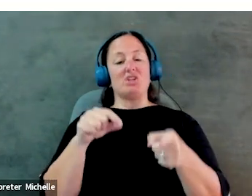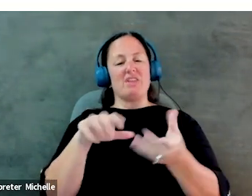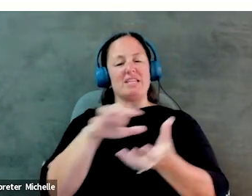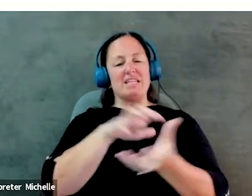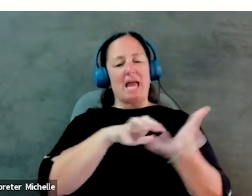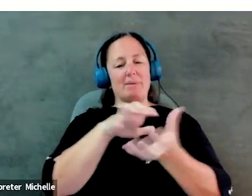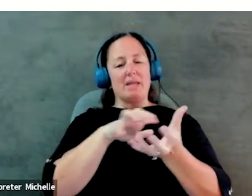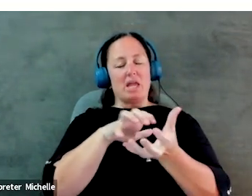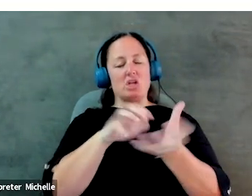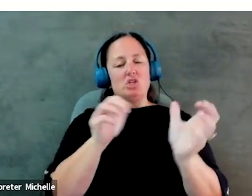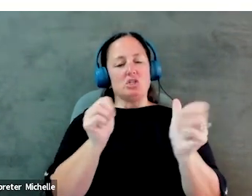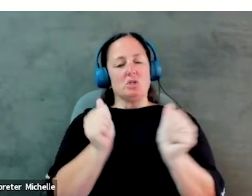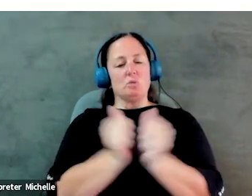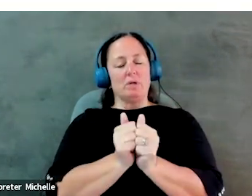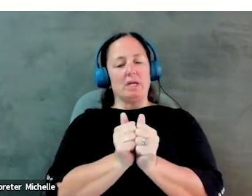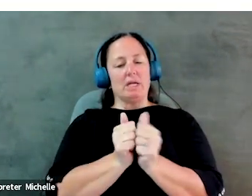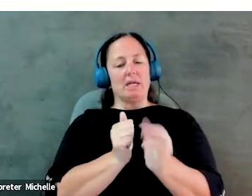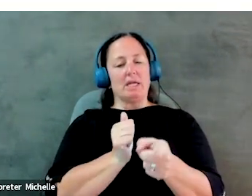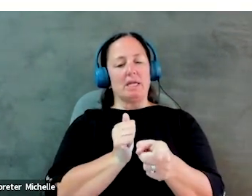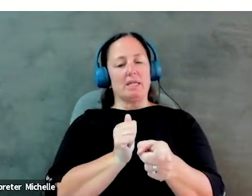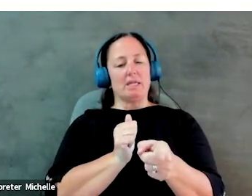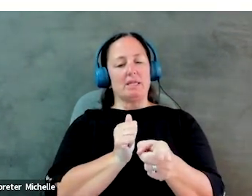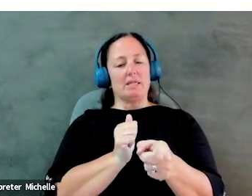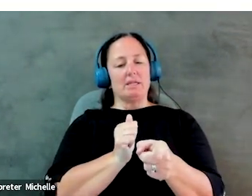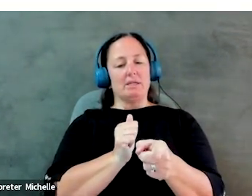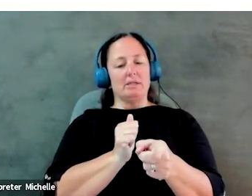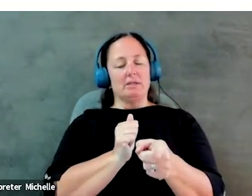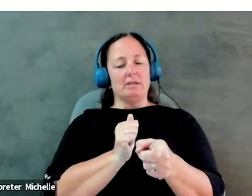Especially this combination of